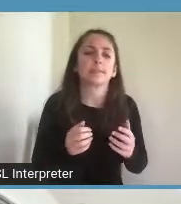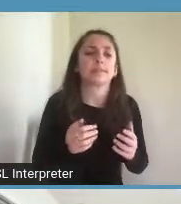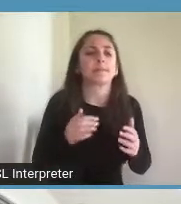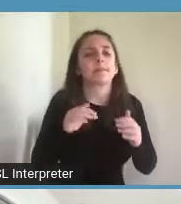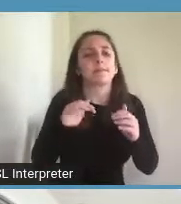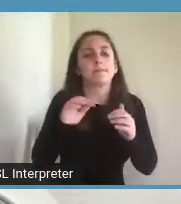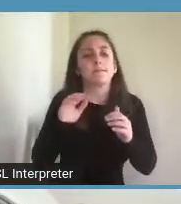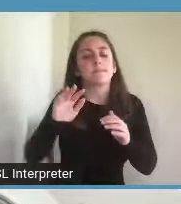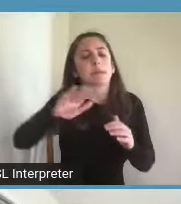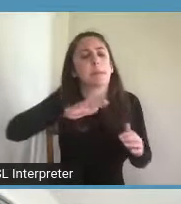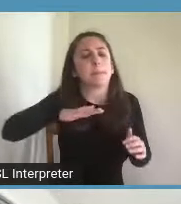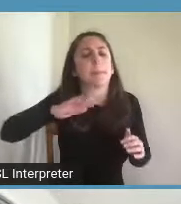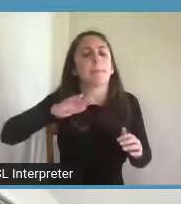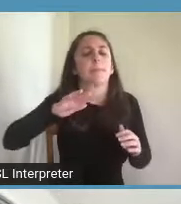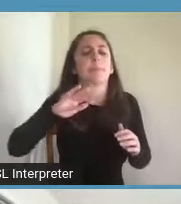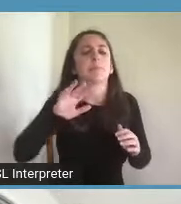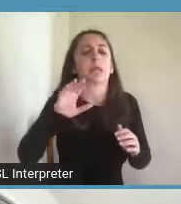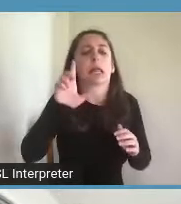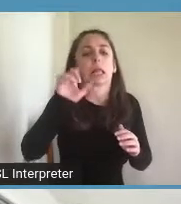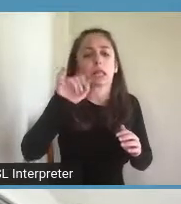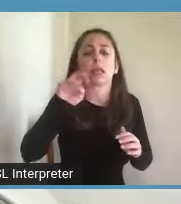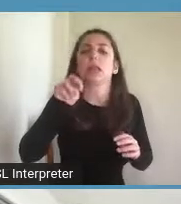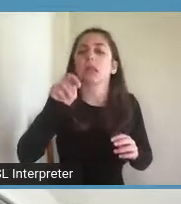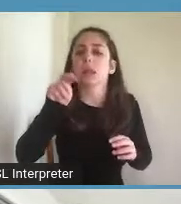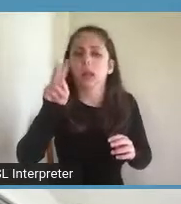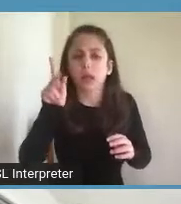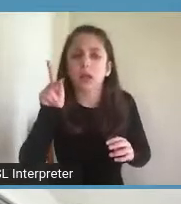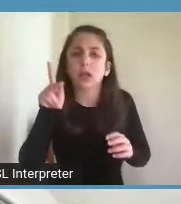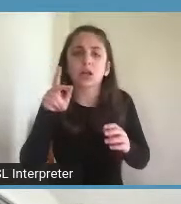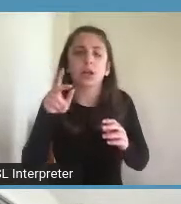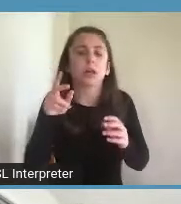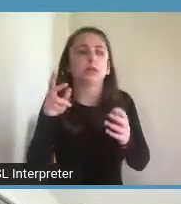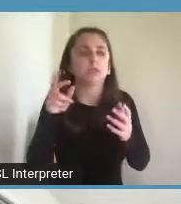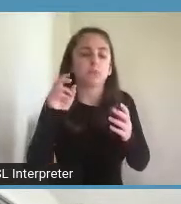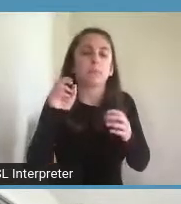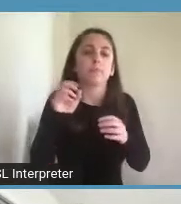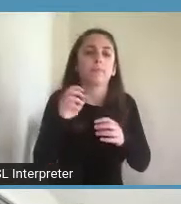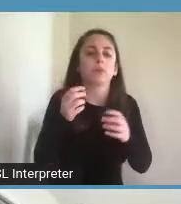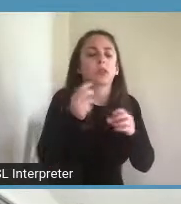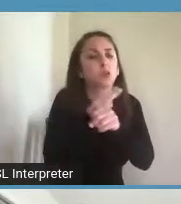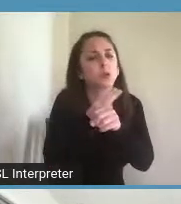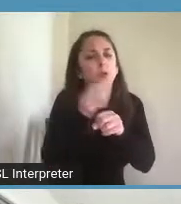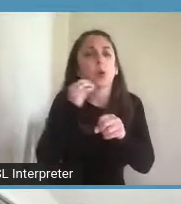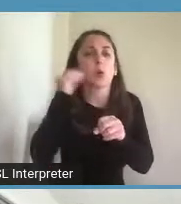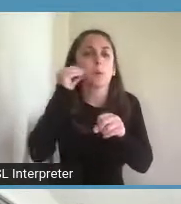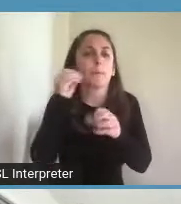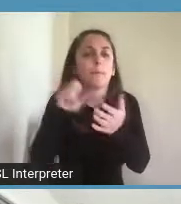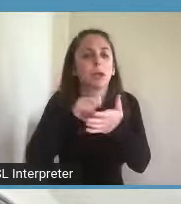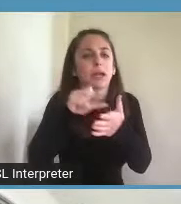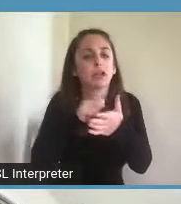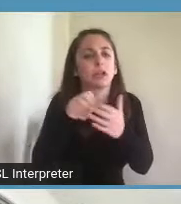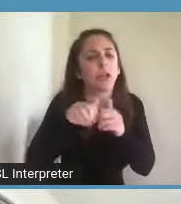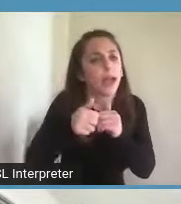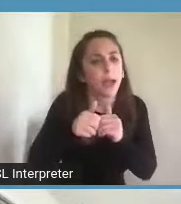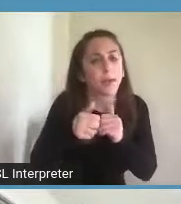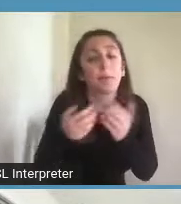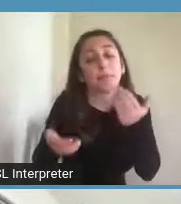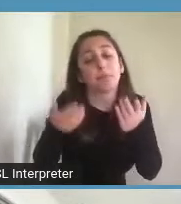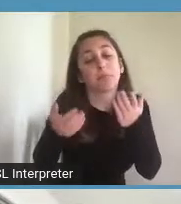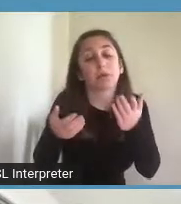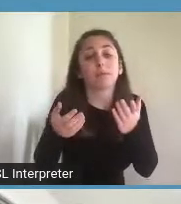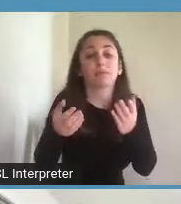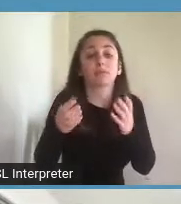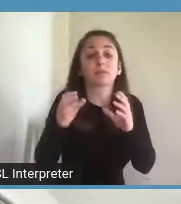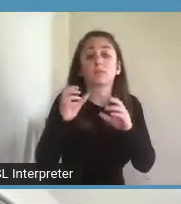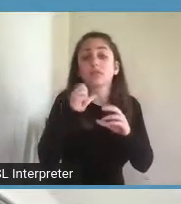wants their link on the homepage. And I think it's useful to just remind people it's not always the most popular page. For us,